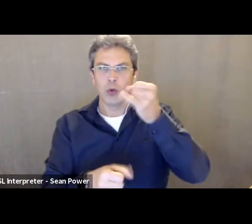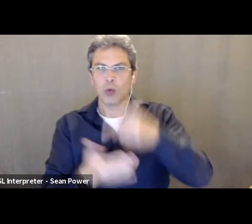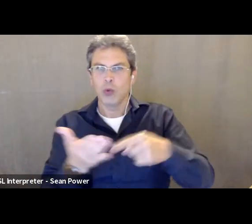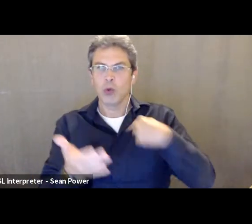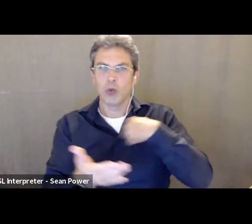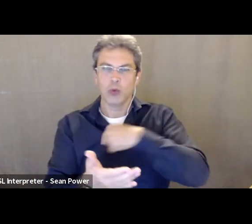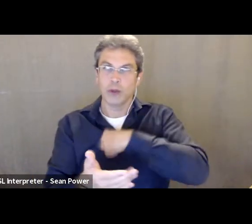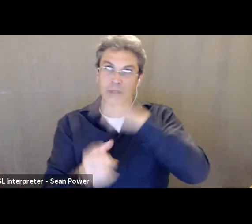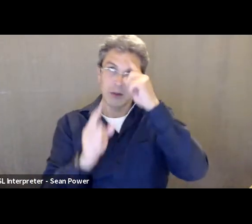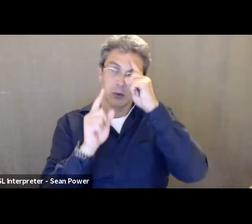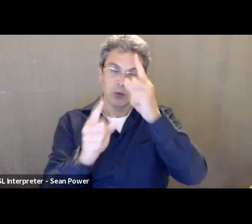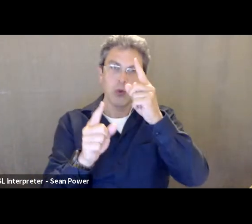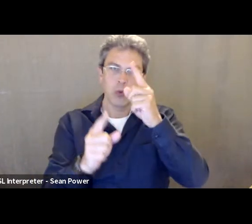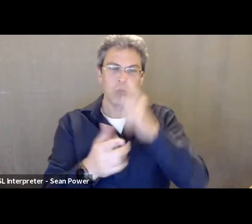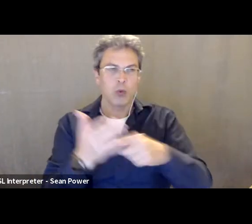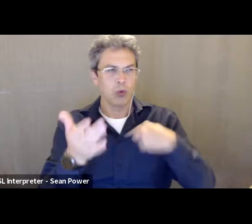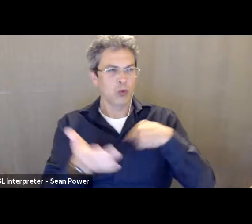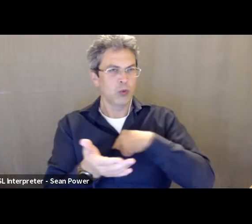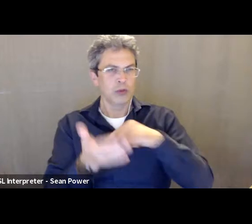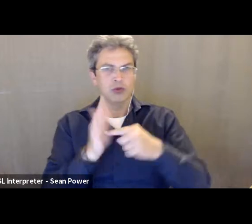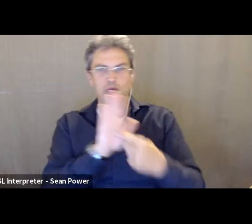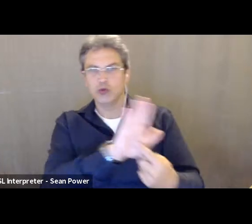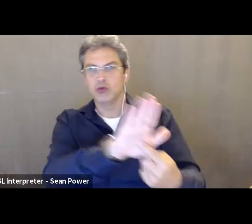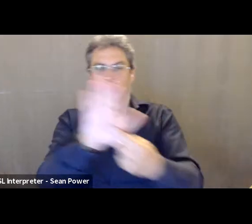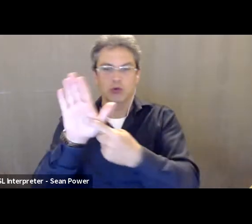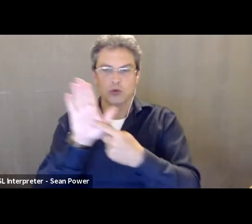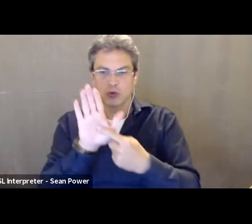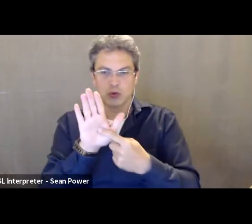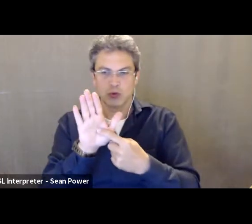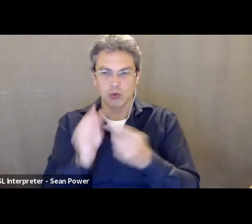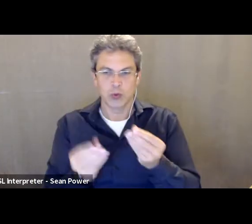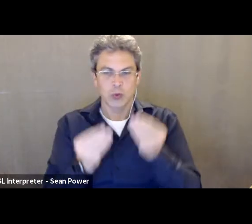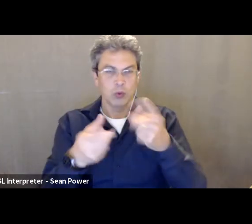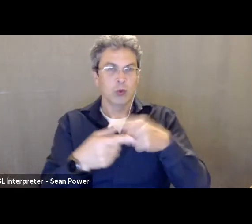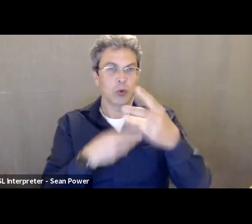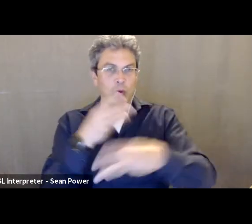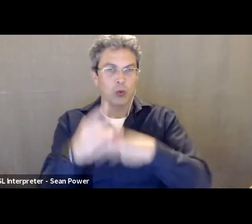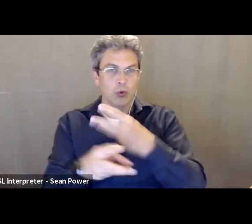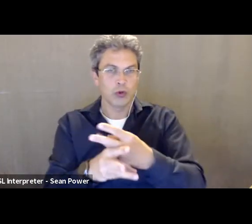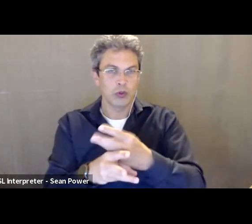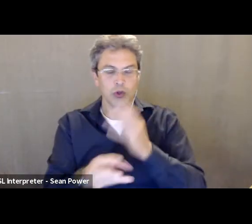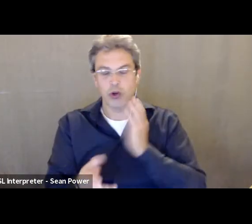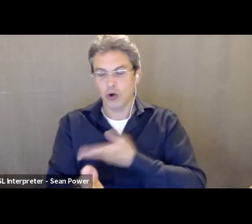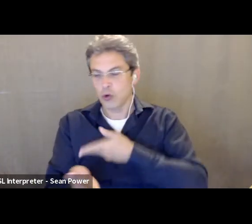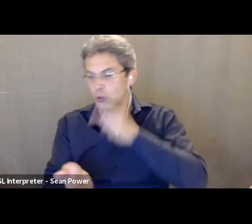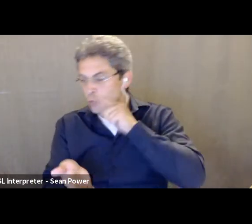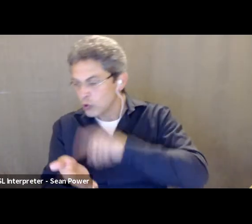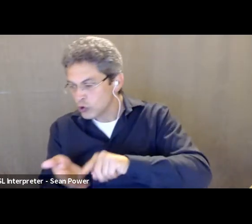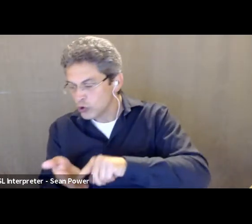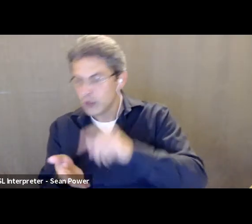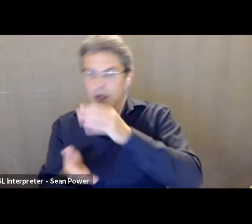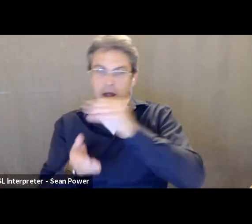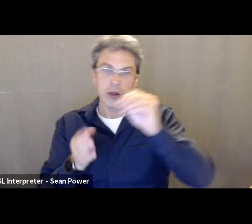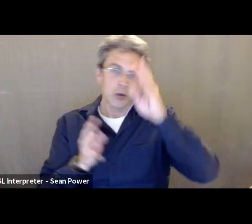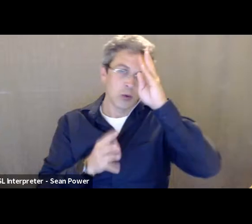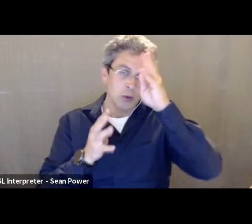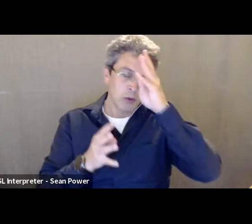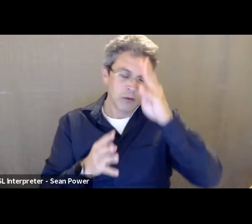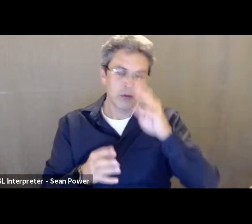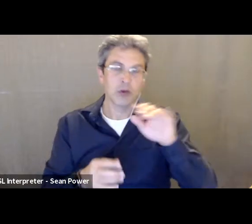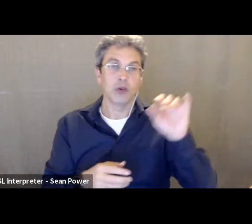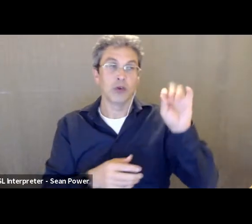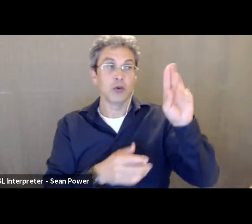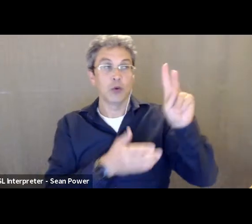bring to the world through our teaching, research, and creative activities, we will continue to enhance York's